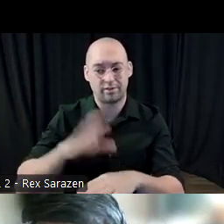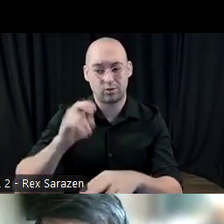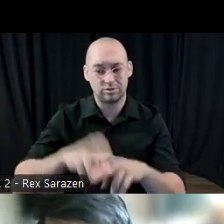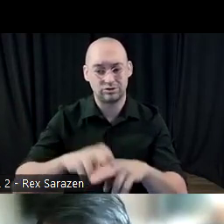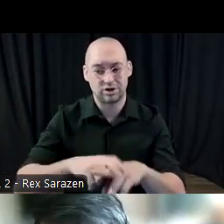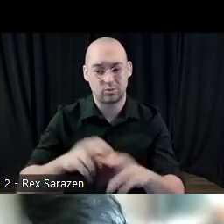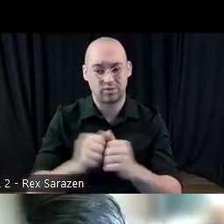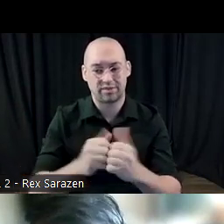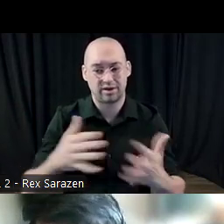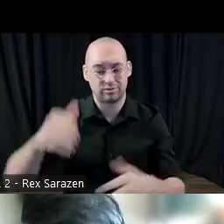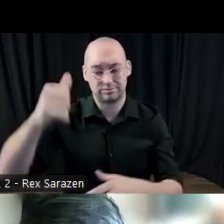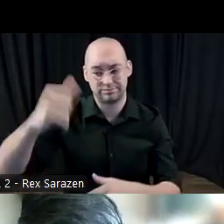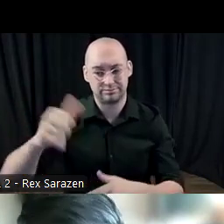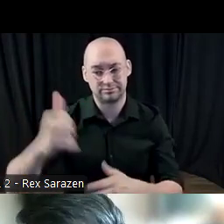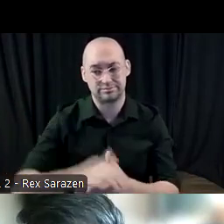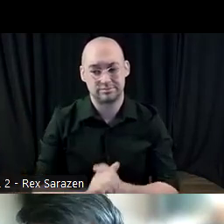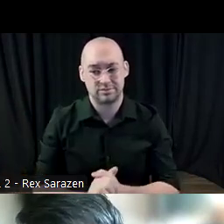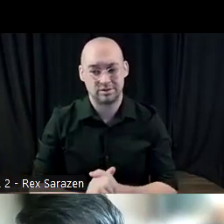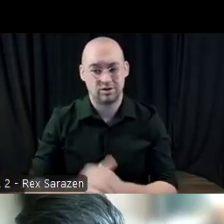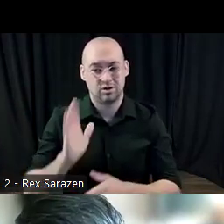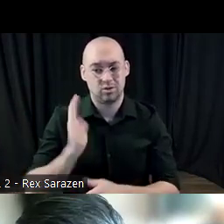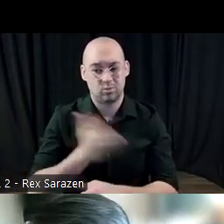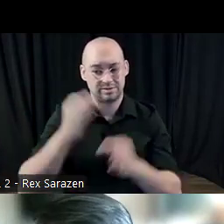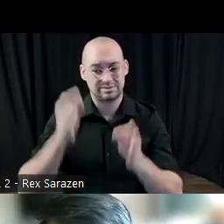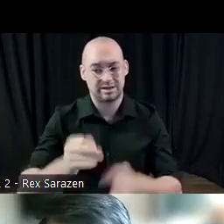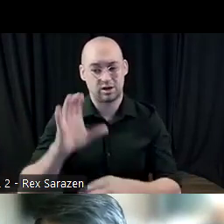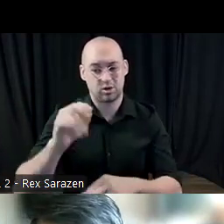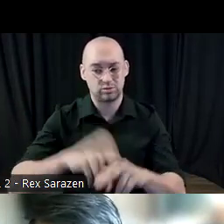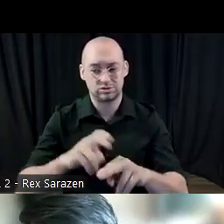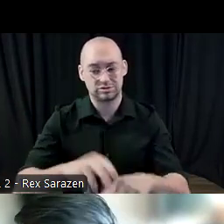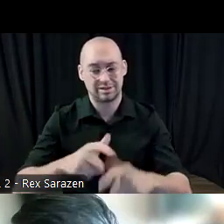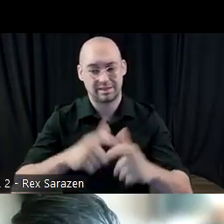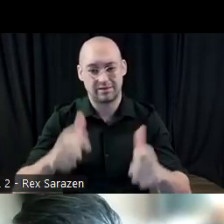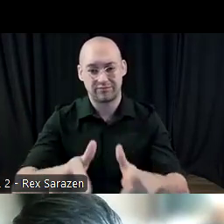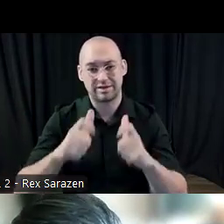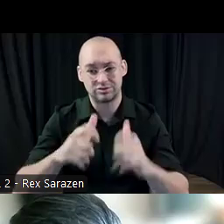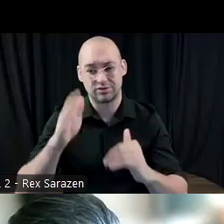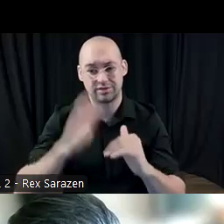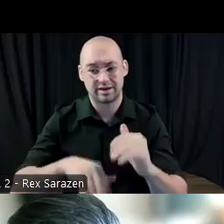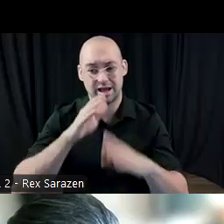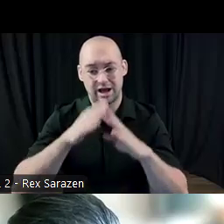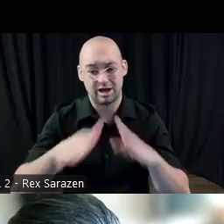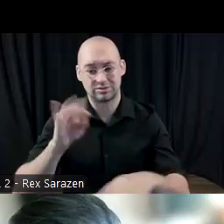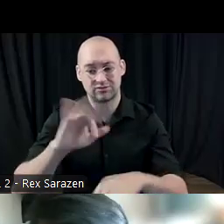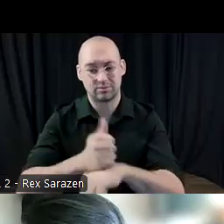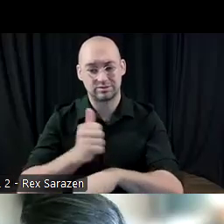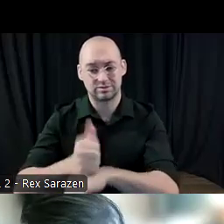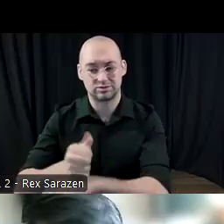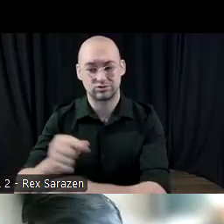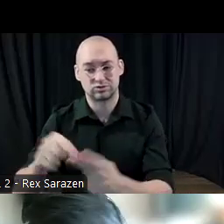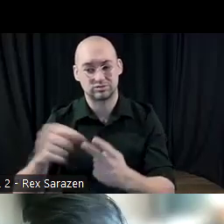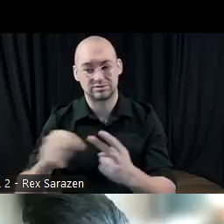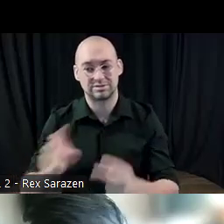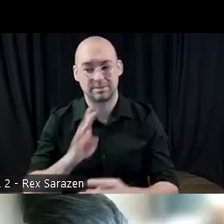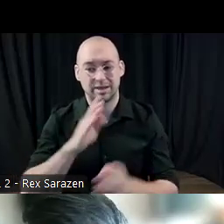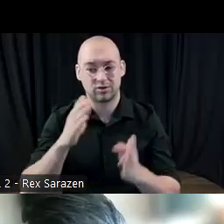By the way, we decided the co-chair is a lot faster than the House of Representatives chose a speaker last year.